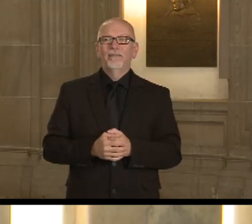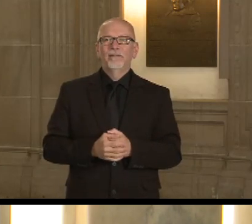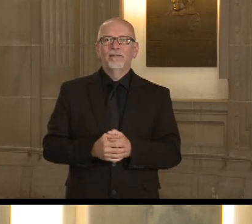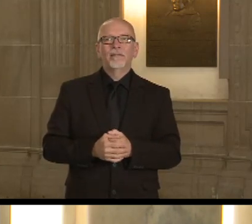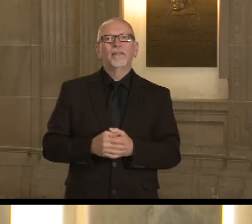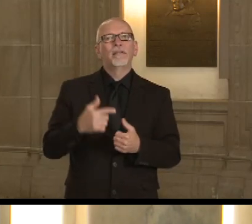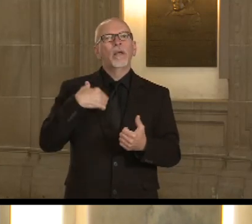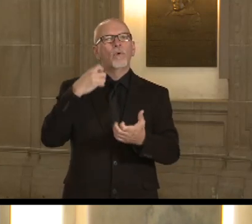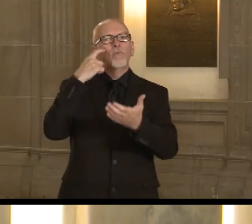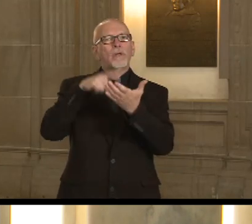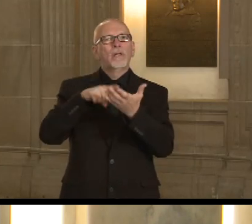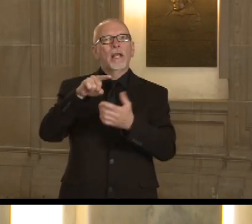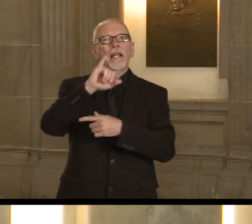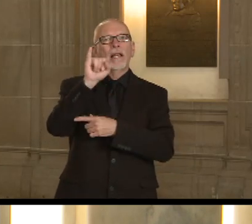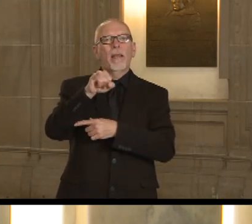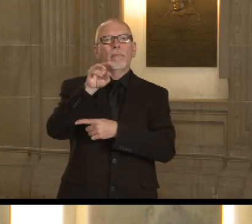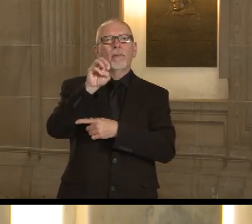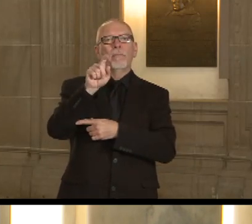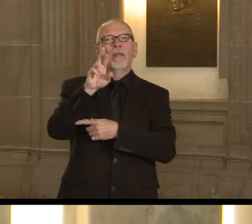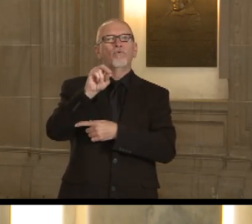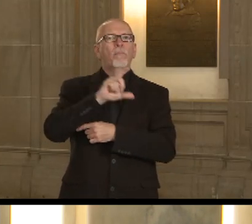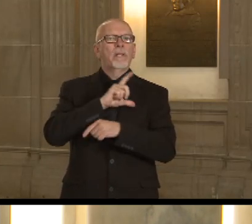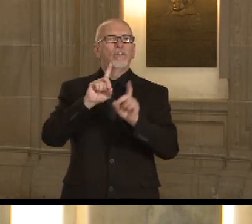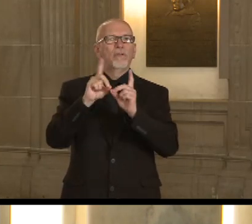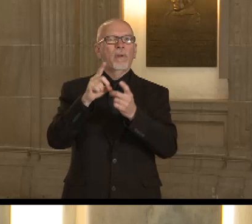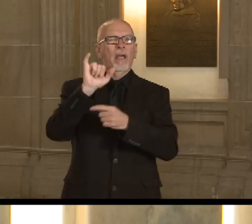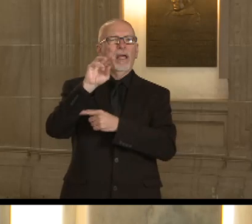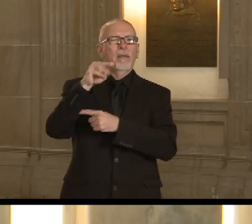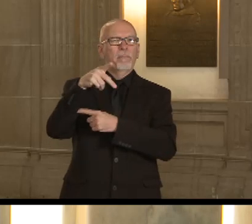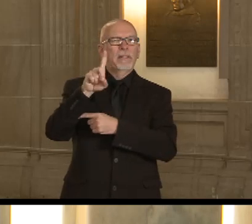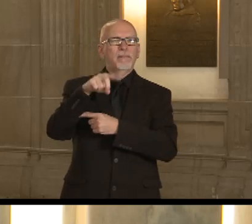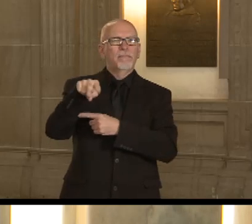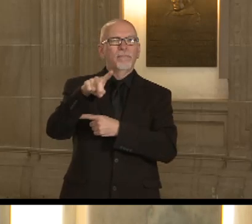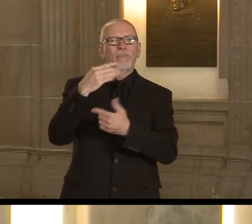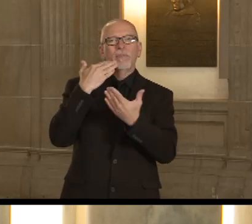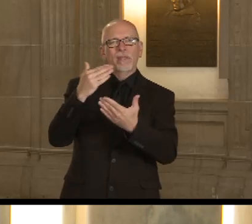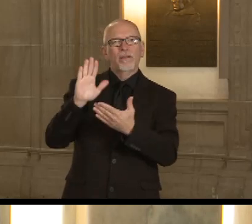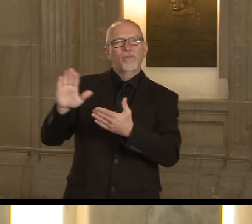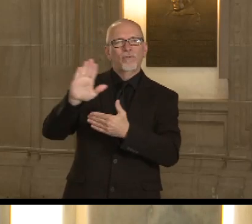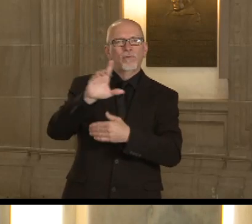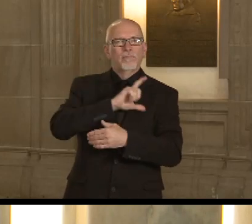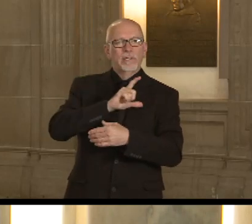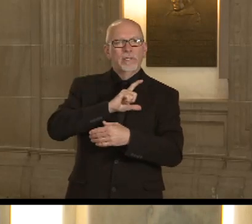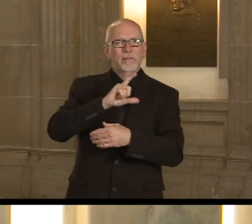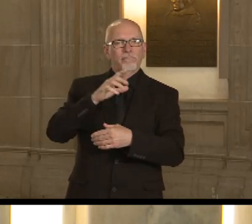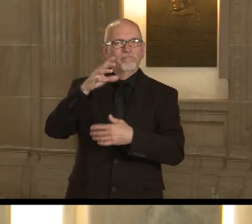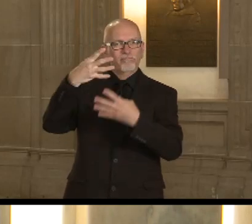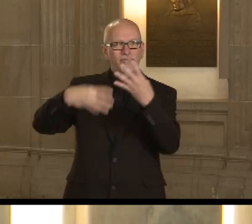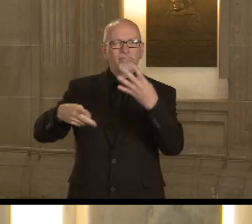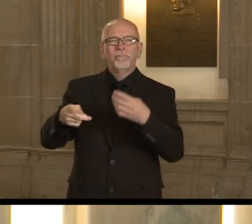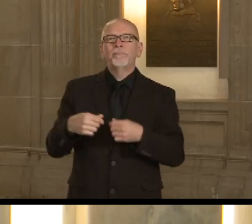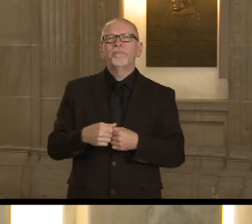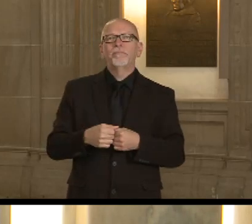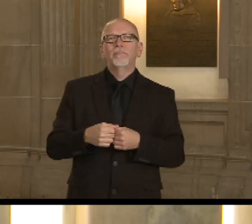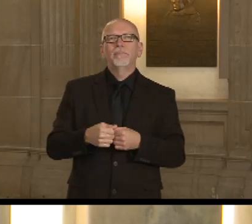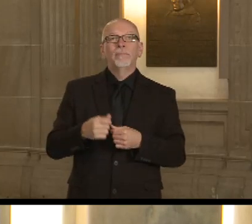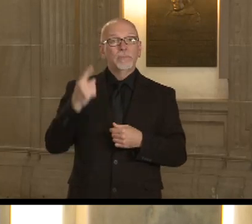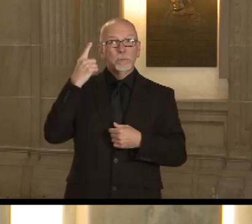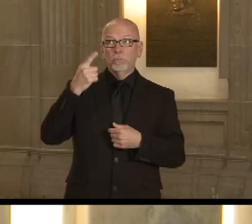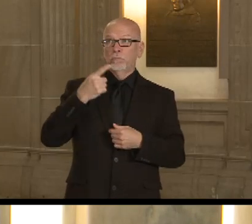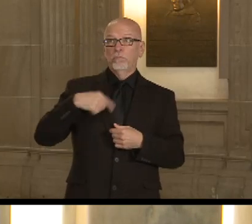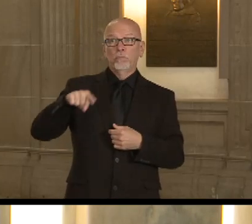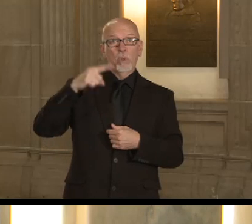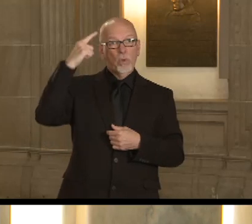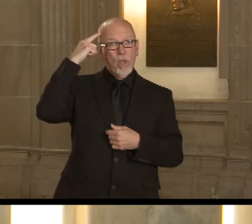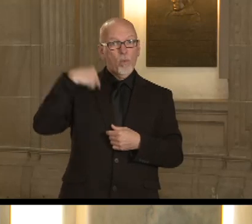I want to recognize the Indianapolis Metropolitan Police Department and thank the rank and file. I don't think any of us ever thought